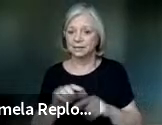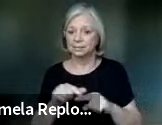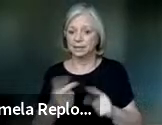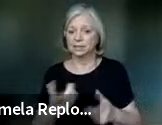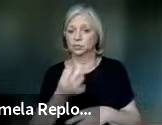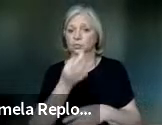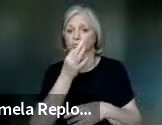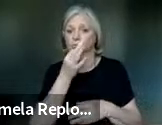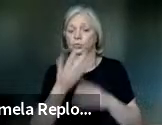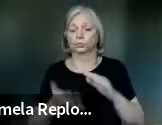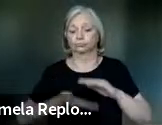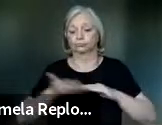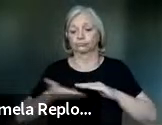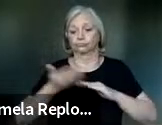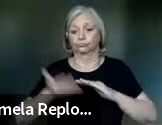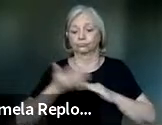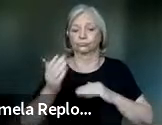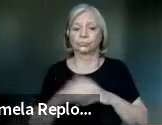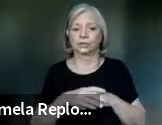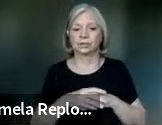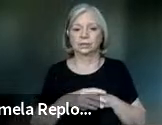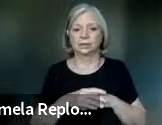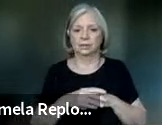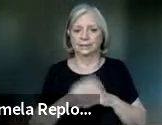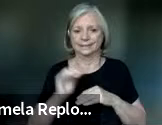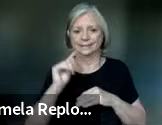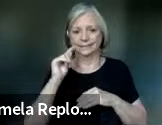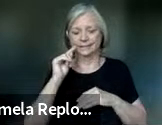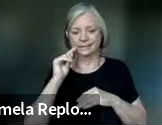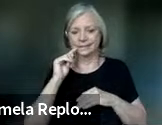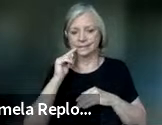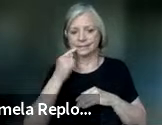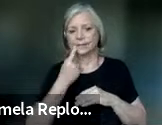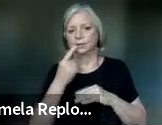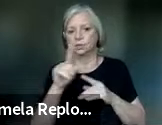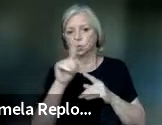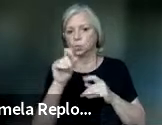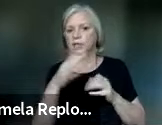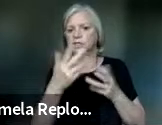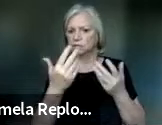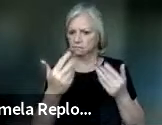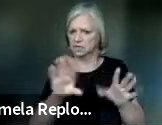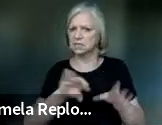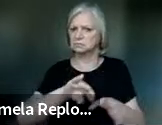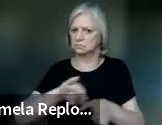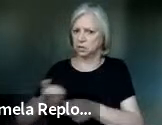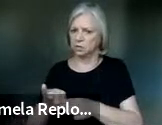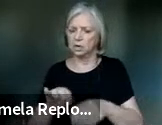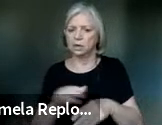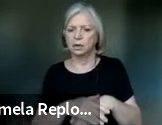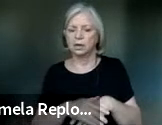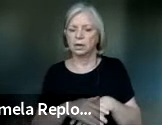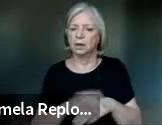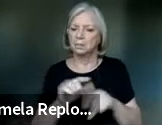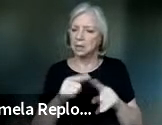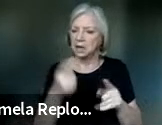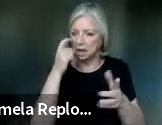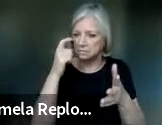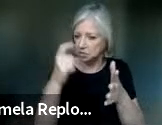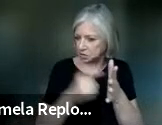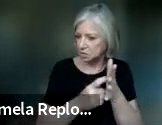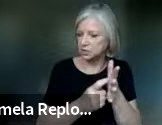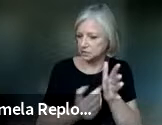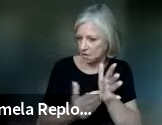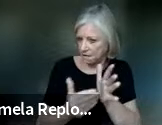running through all of the critical ones that are coming up. I think the one theme that's come through a few that I haven't asked seems